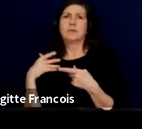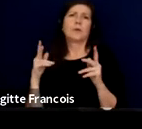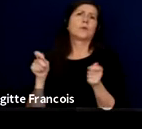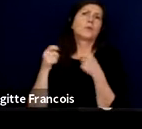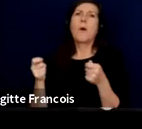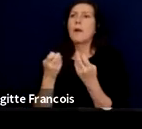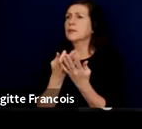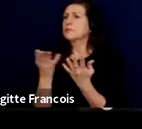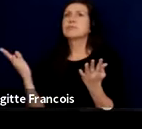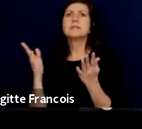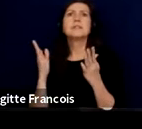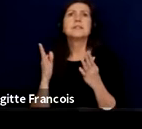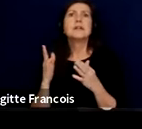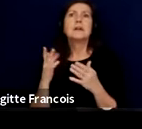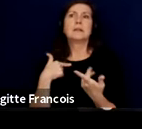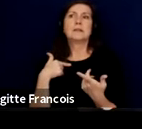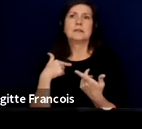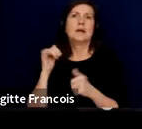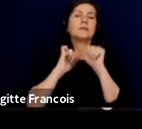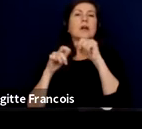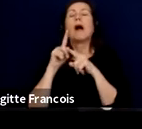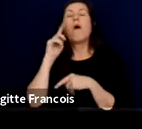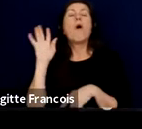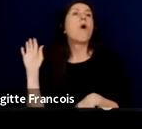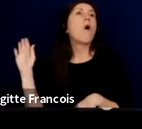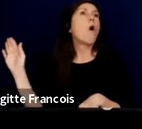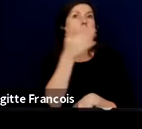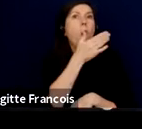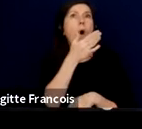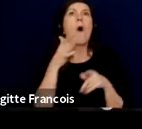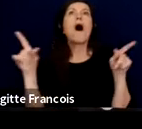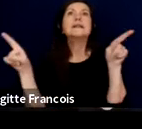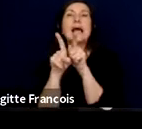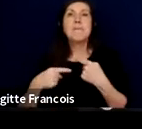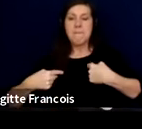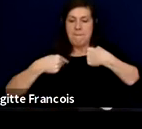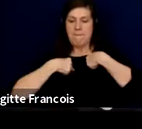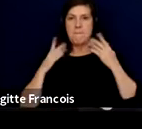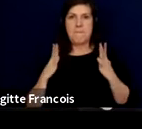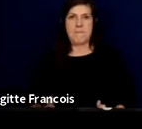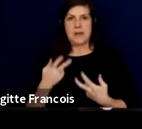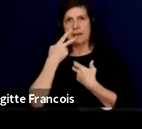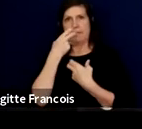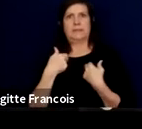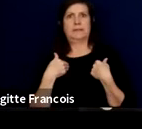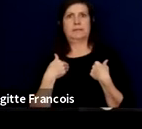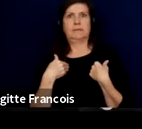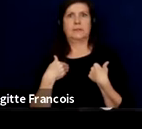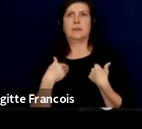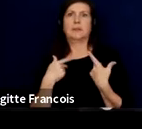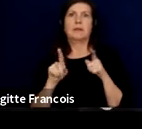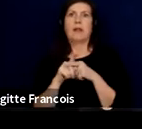example, we try to avoid assuming everyone is how they are being perceived as gender